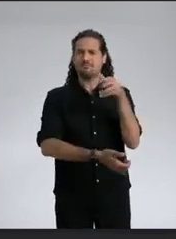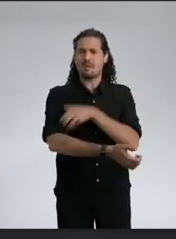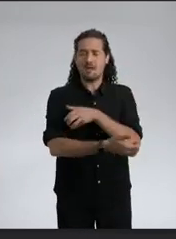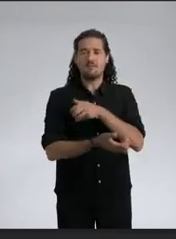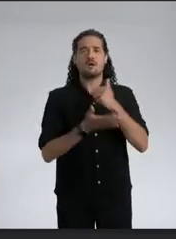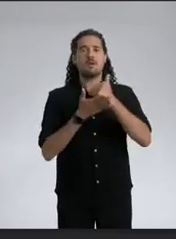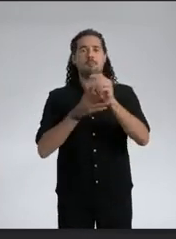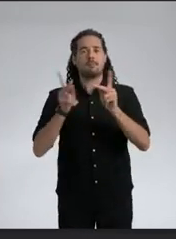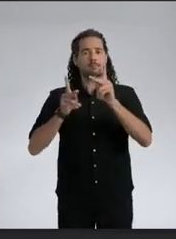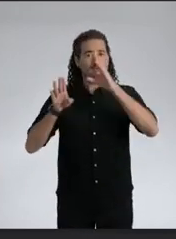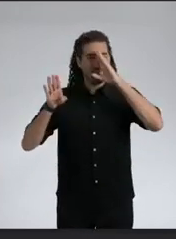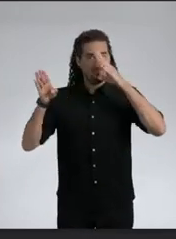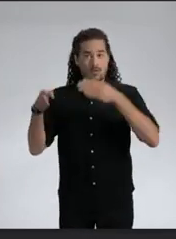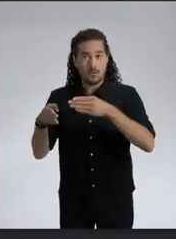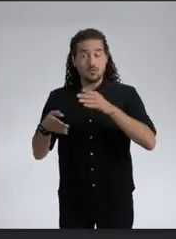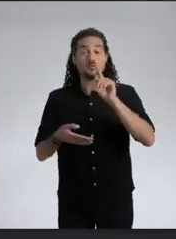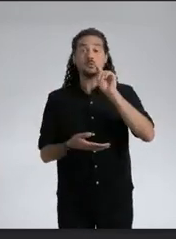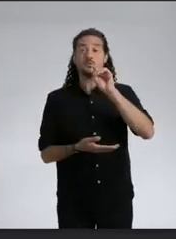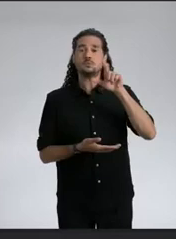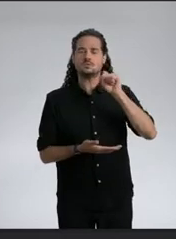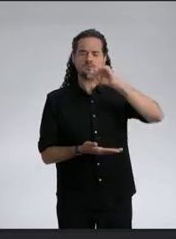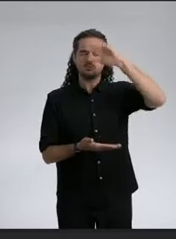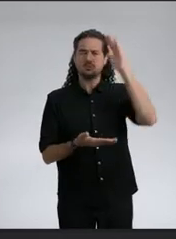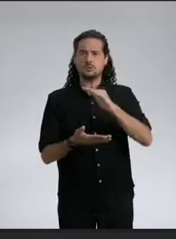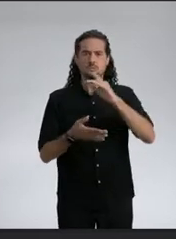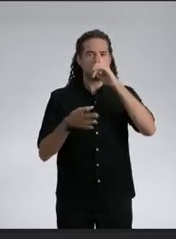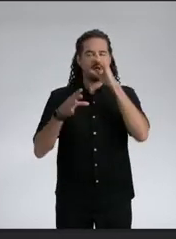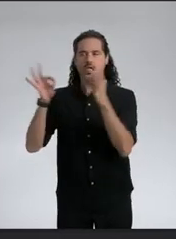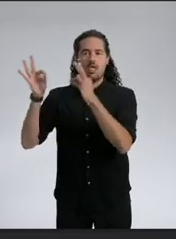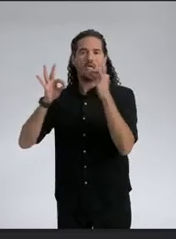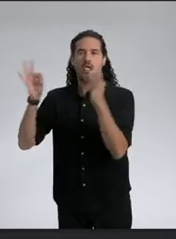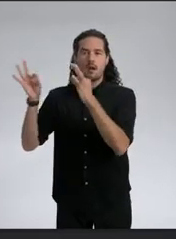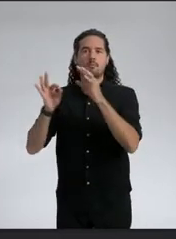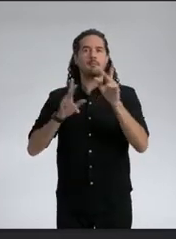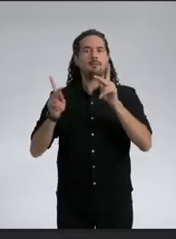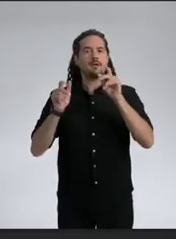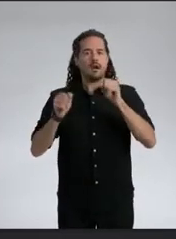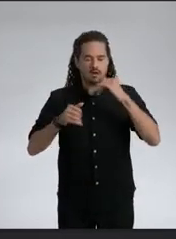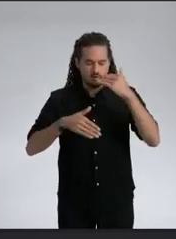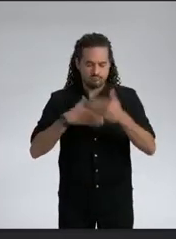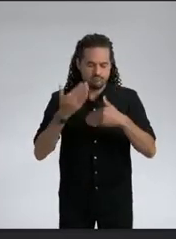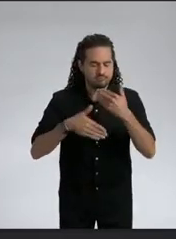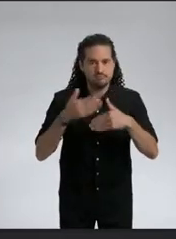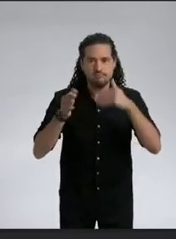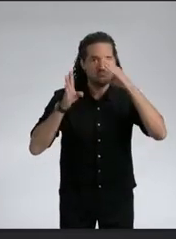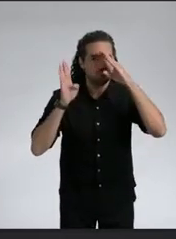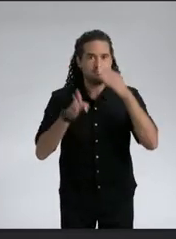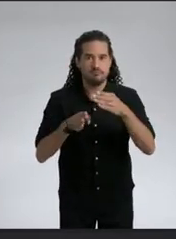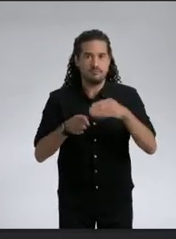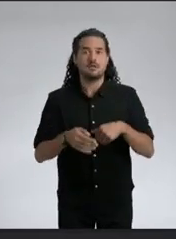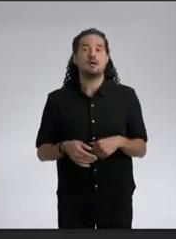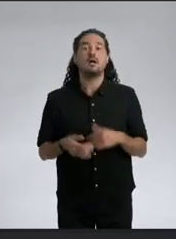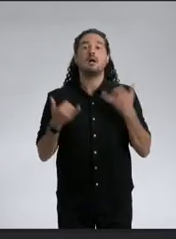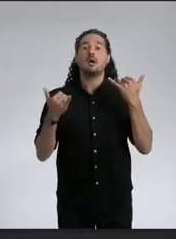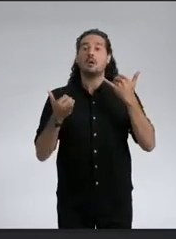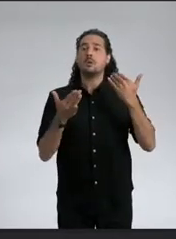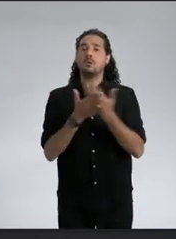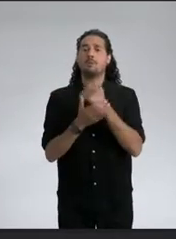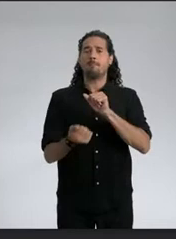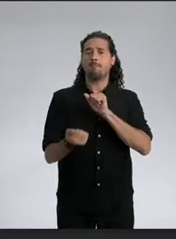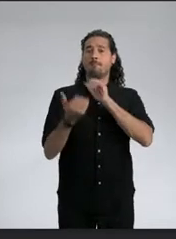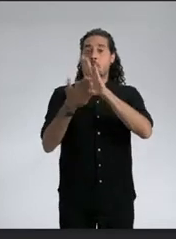tools help reduce distractions so that people can be in the moment, and it starts with an entirely new approach to